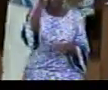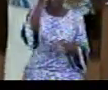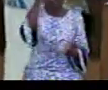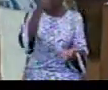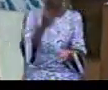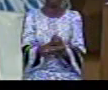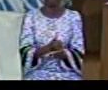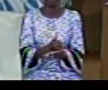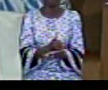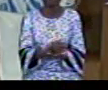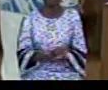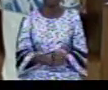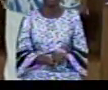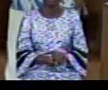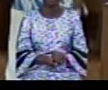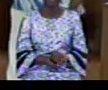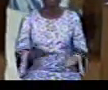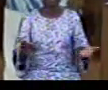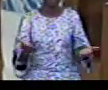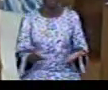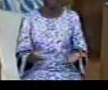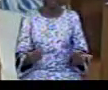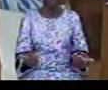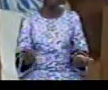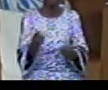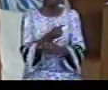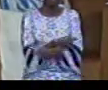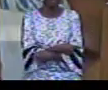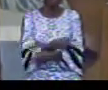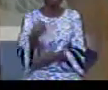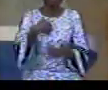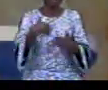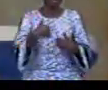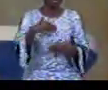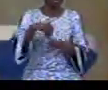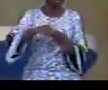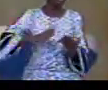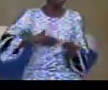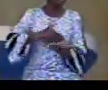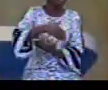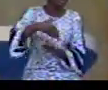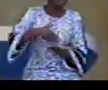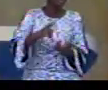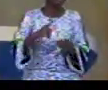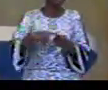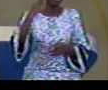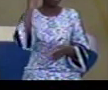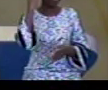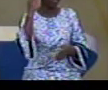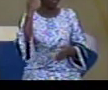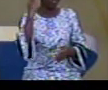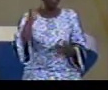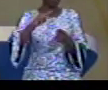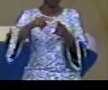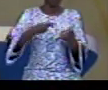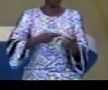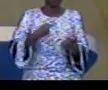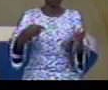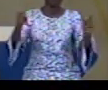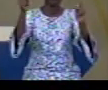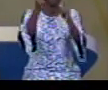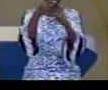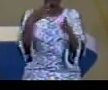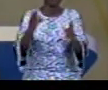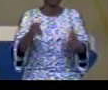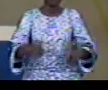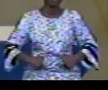Amen. Here today, we have in our midst to minister to us the word of life,